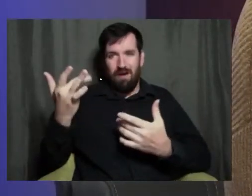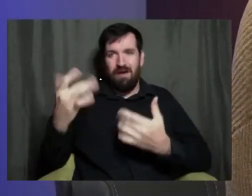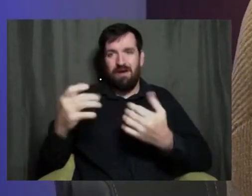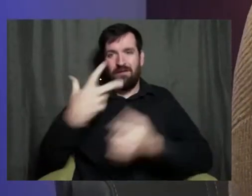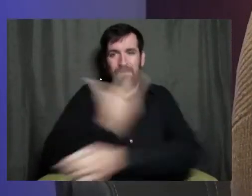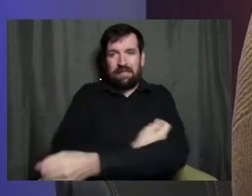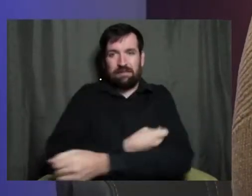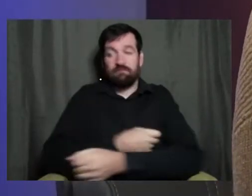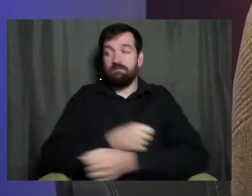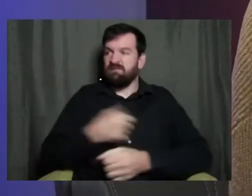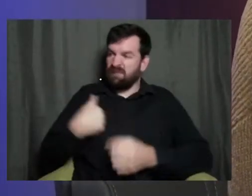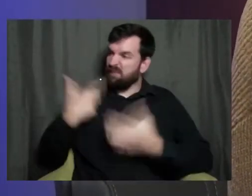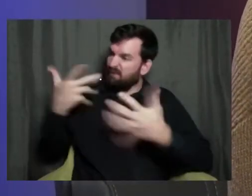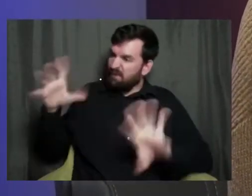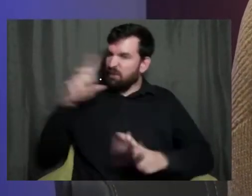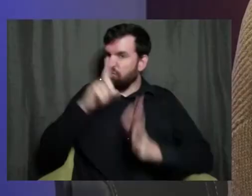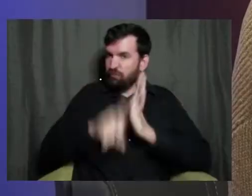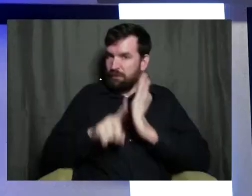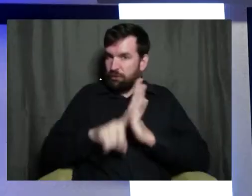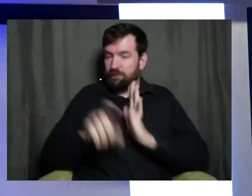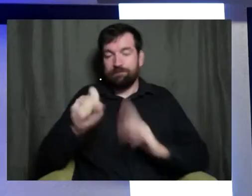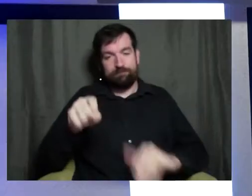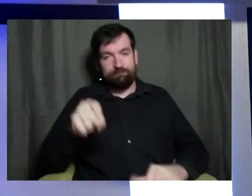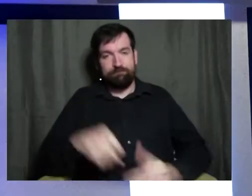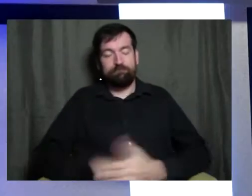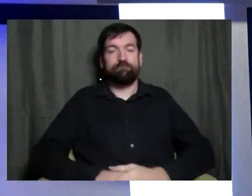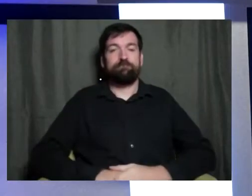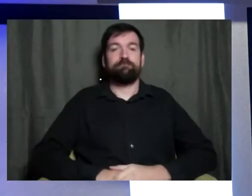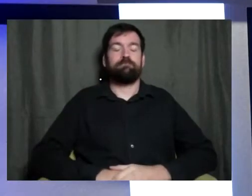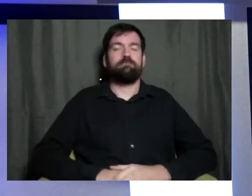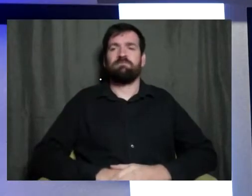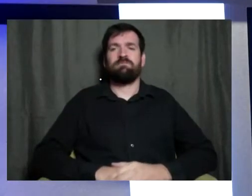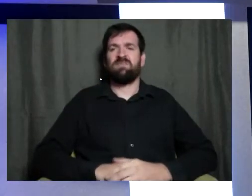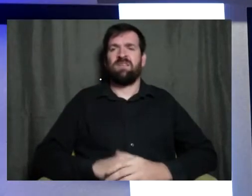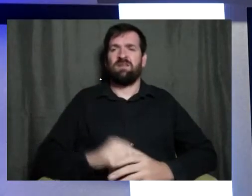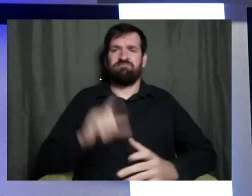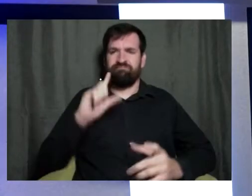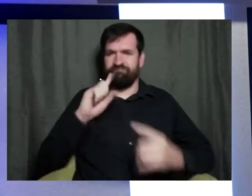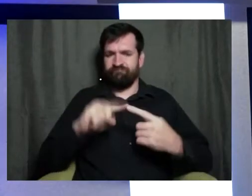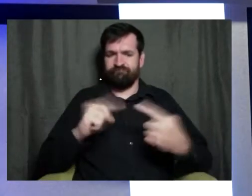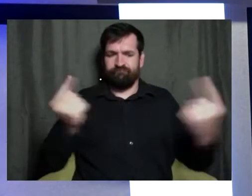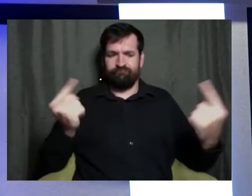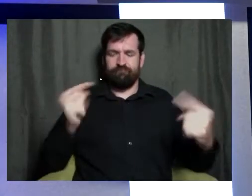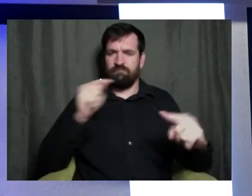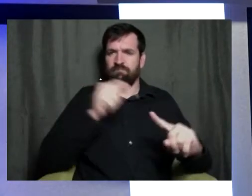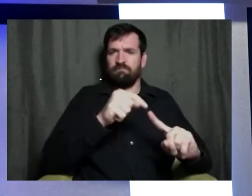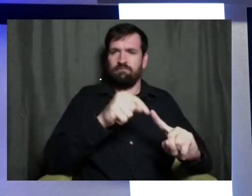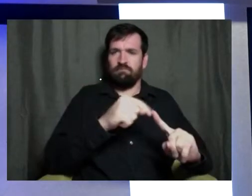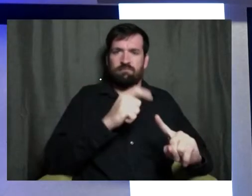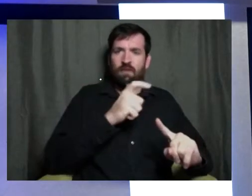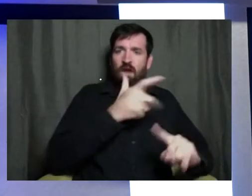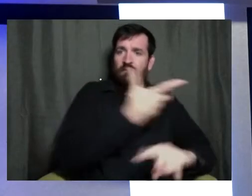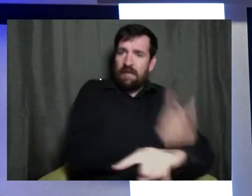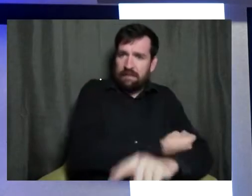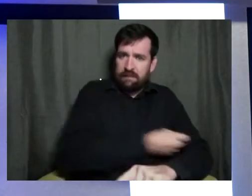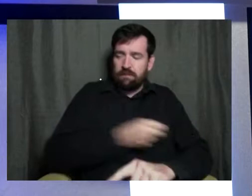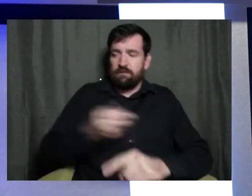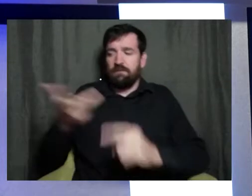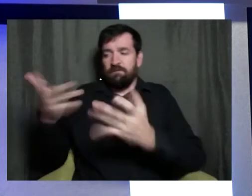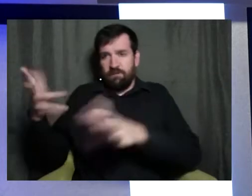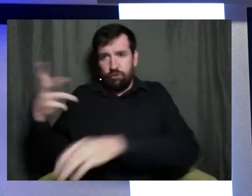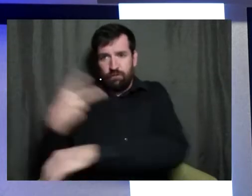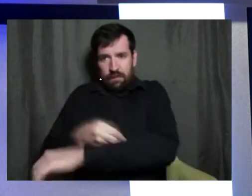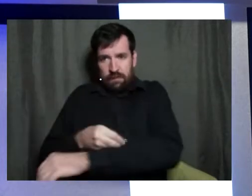done the again. research. Yes. So where's the disconnect then between unvaccinated people, vaccinated people, or parents who